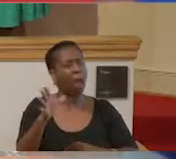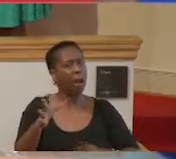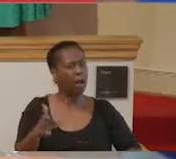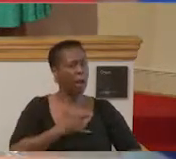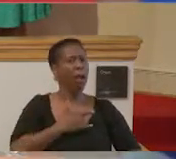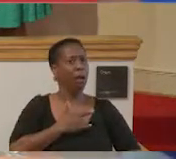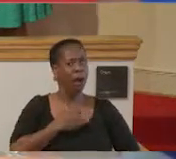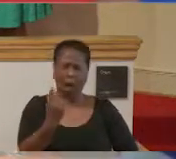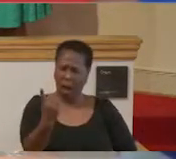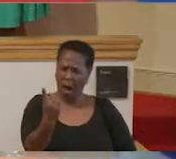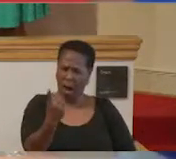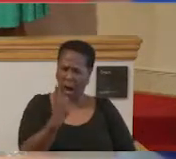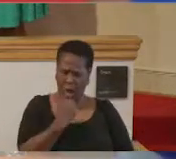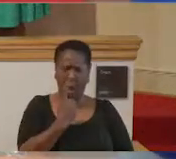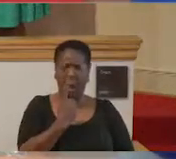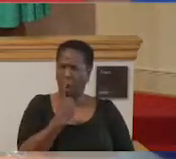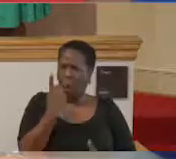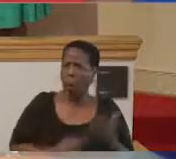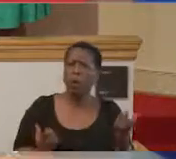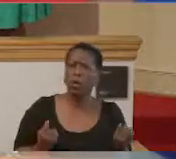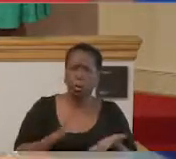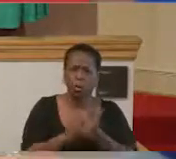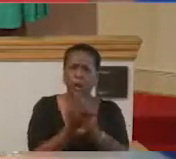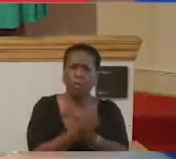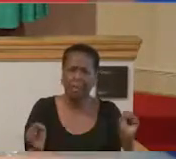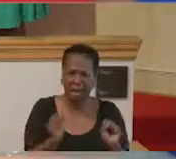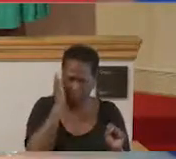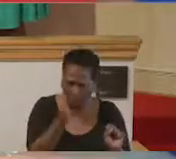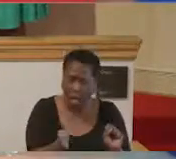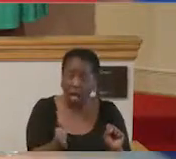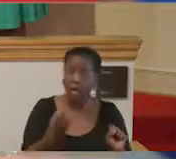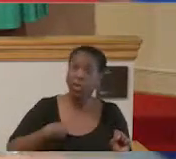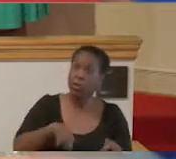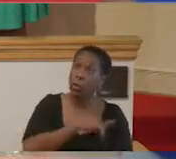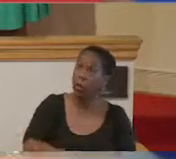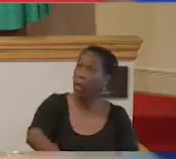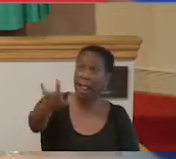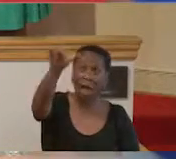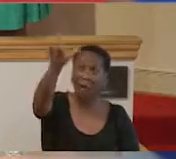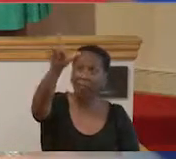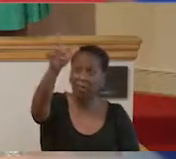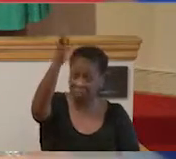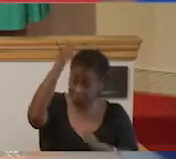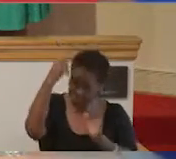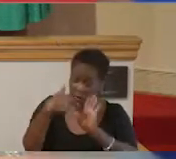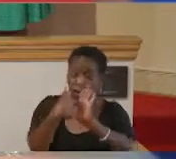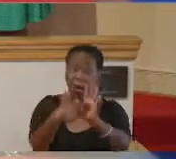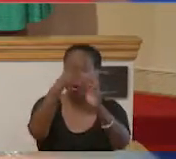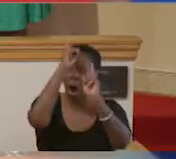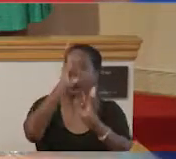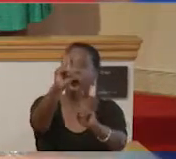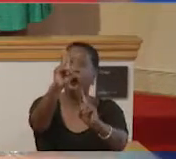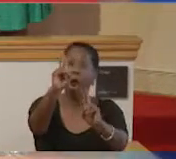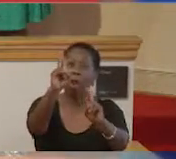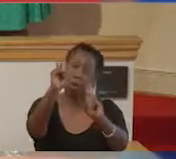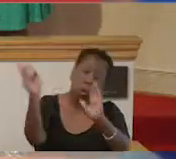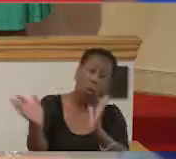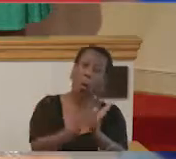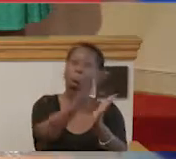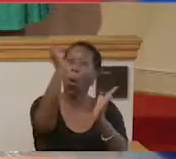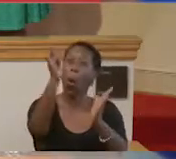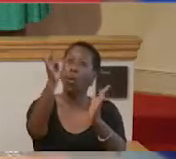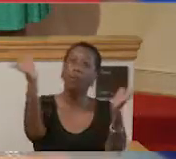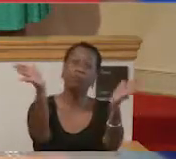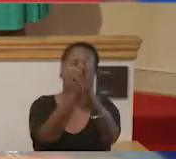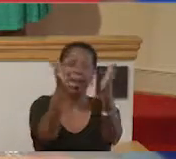what must I do to be saved? So, Lord, we love you. We give you honor, glory, and praise. And when we leave this